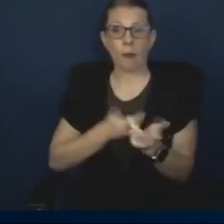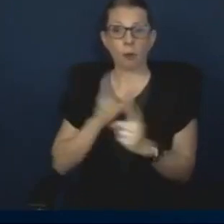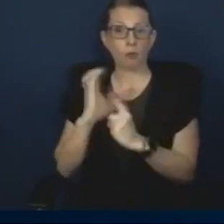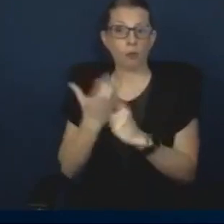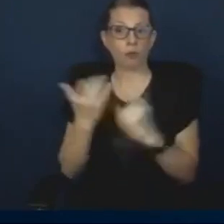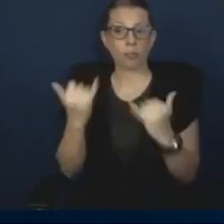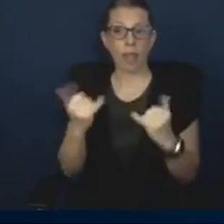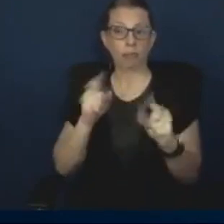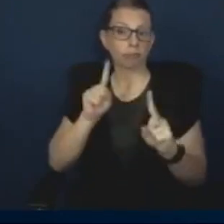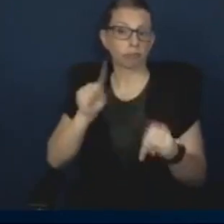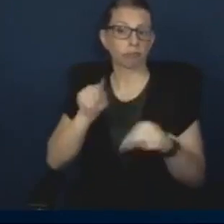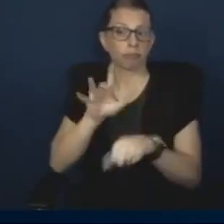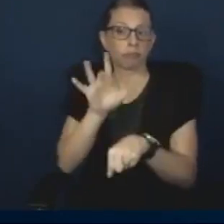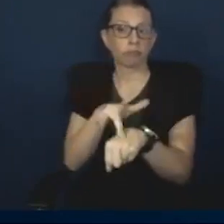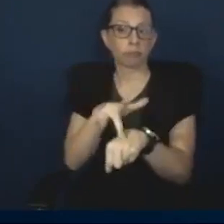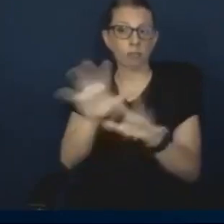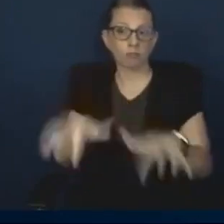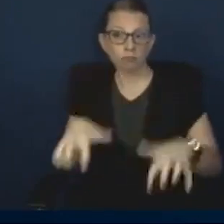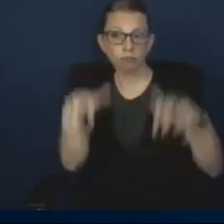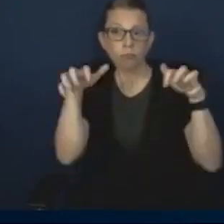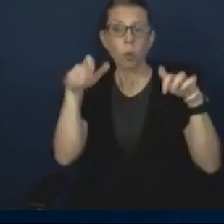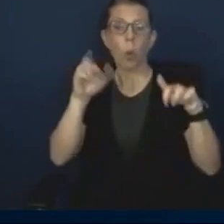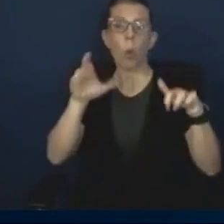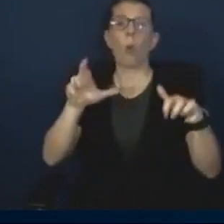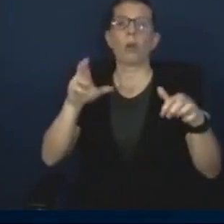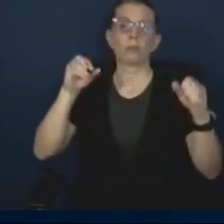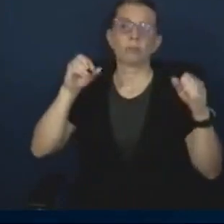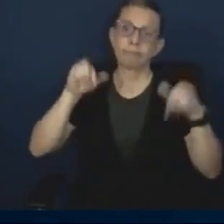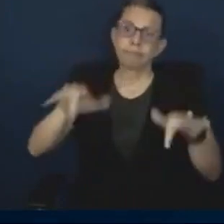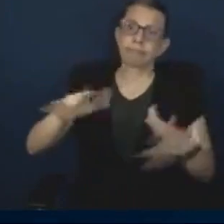and gather in large places and enjoy our lives?